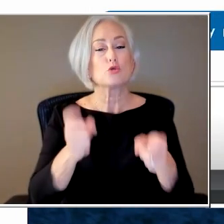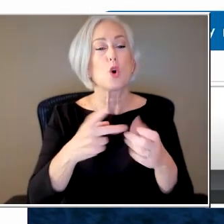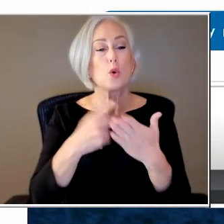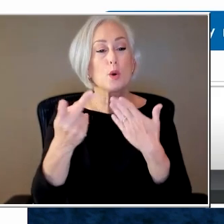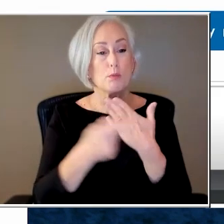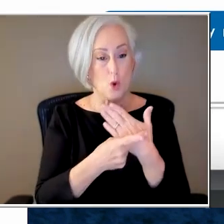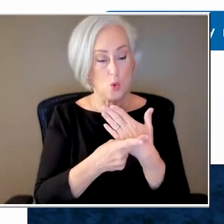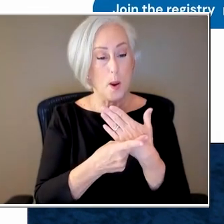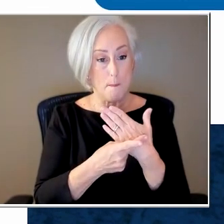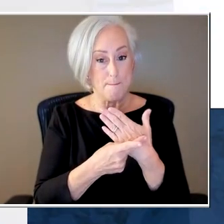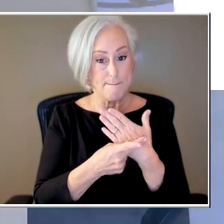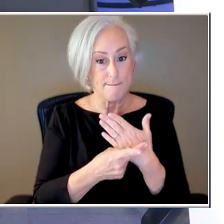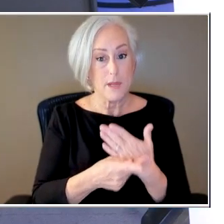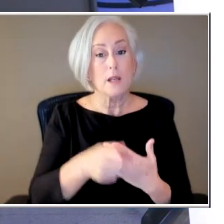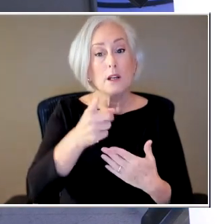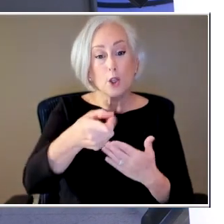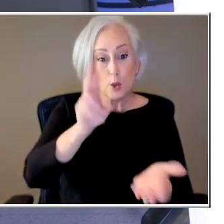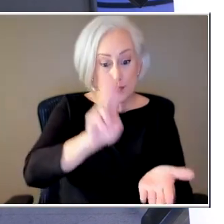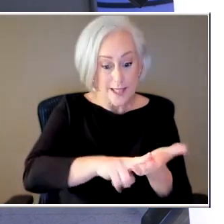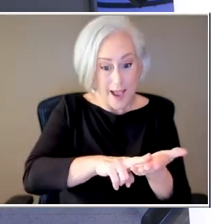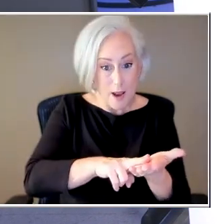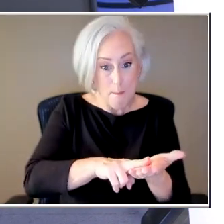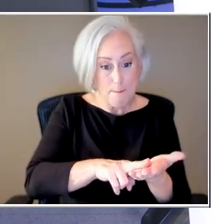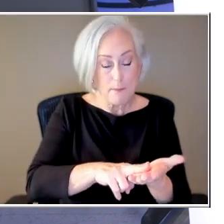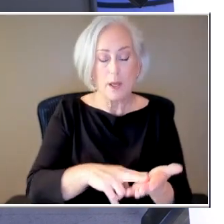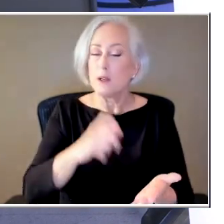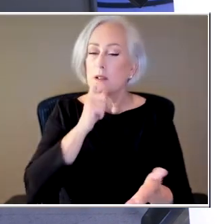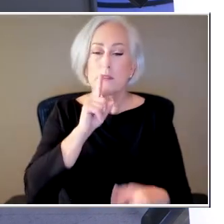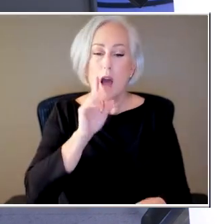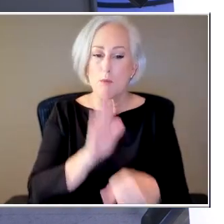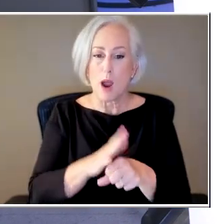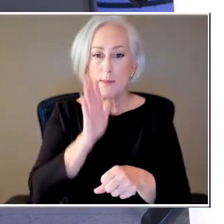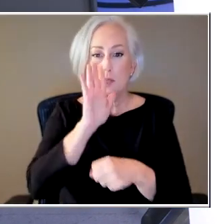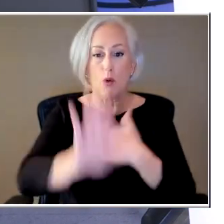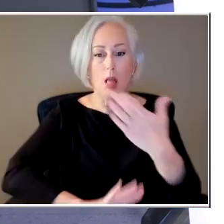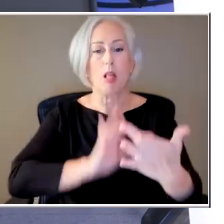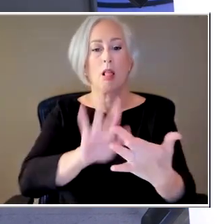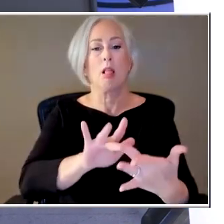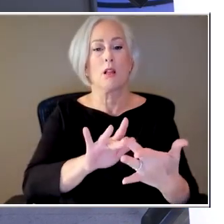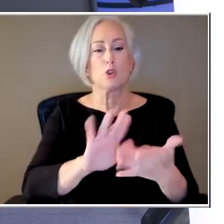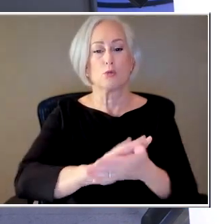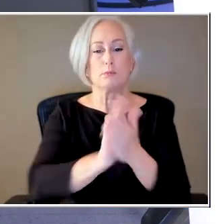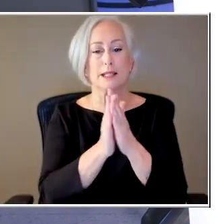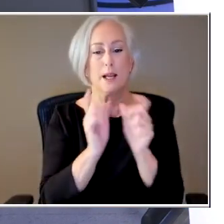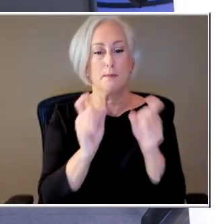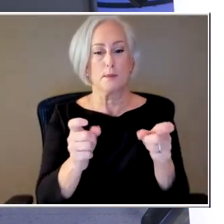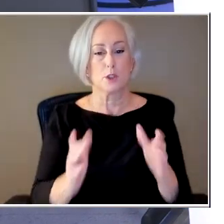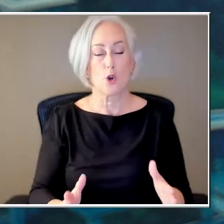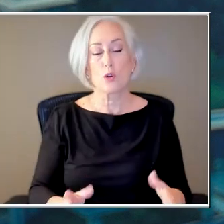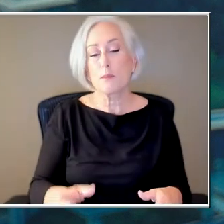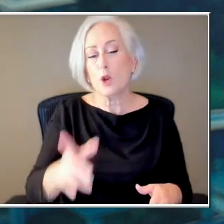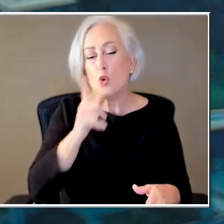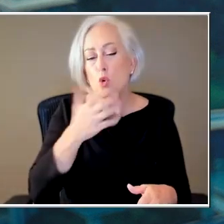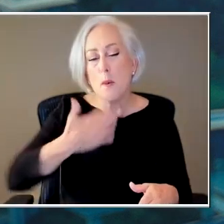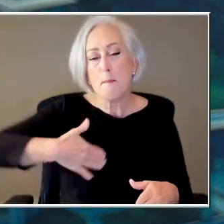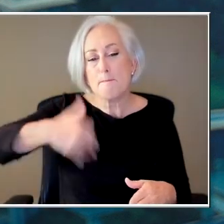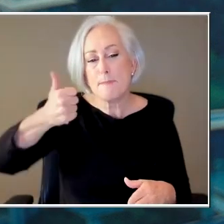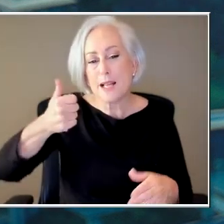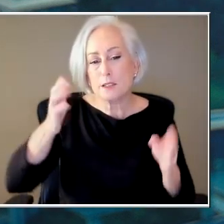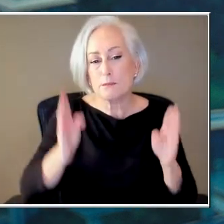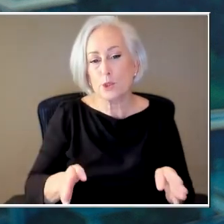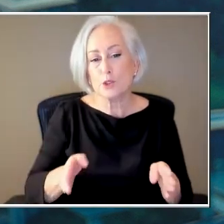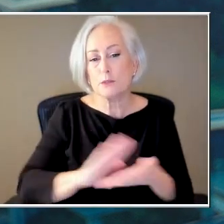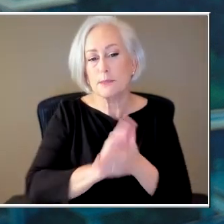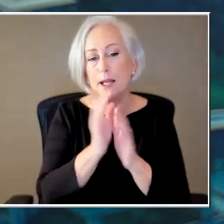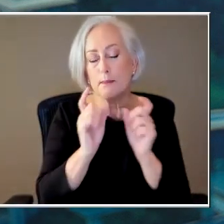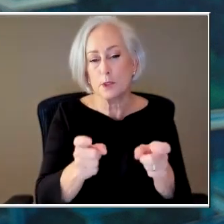of course, doesn't guarantee that you'll be contacted to be a donor, but who are those ideal donors? Young donors who are well matched are